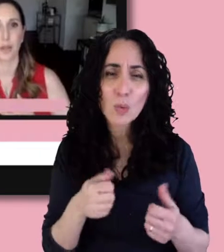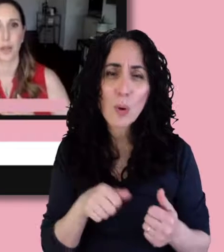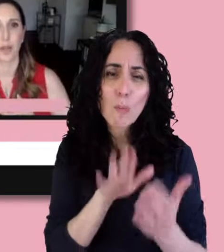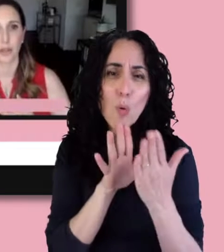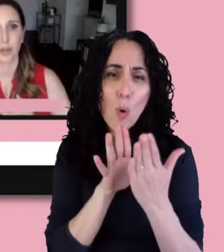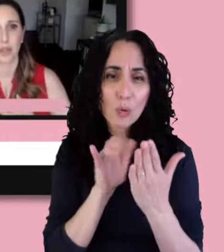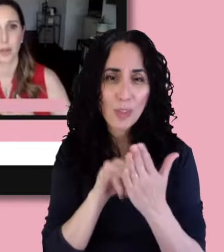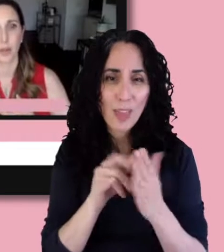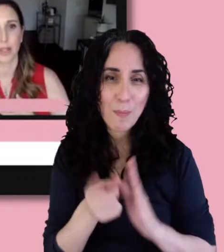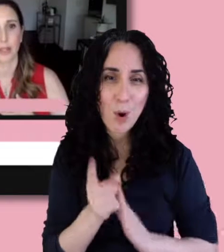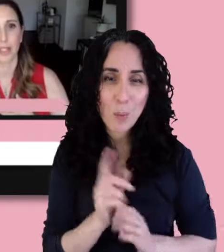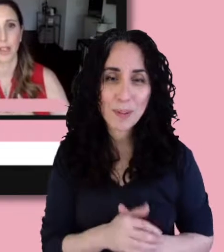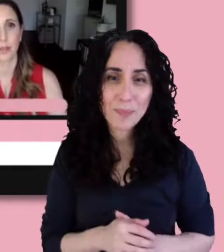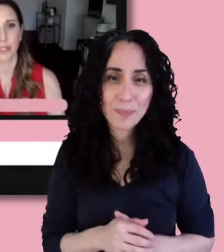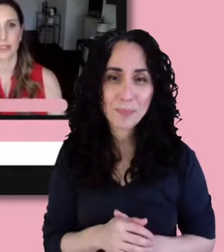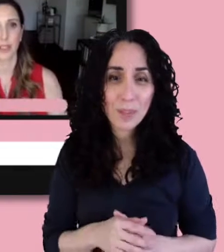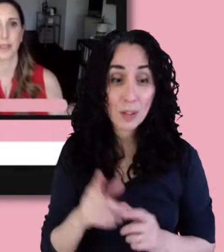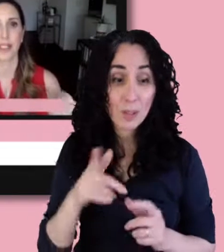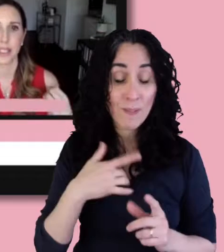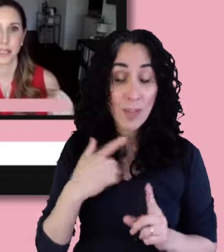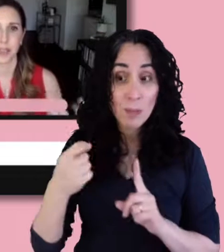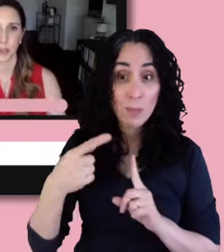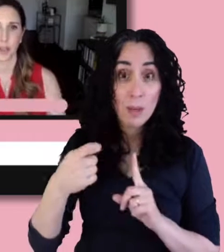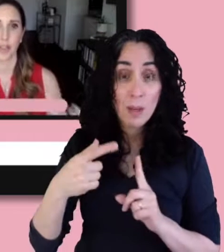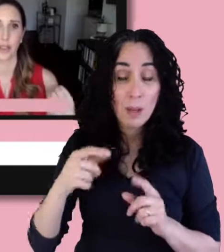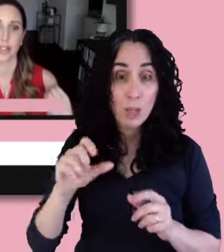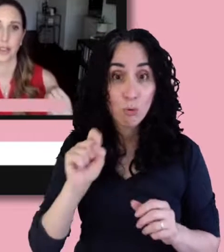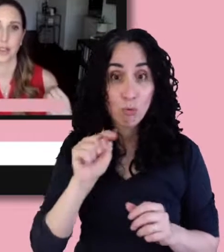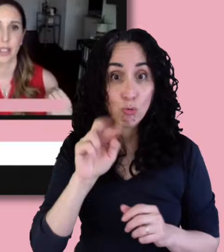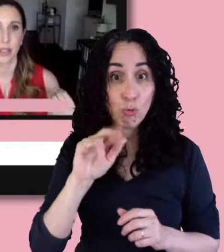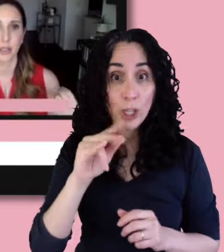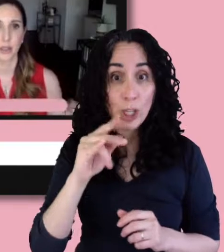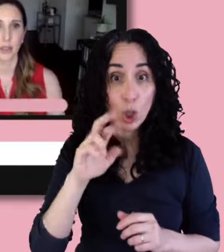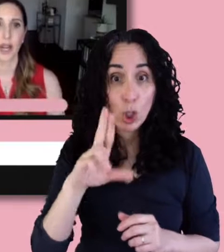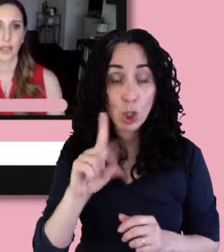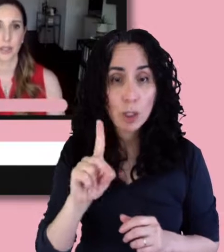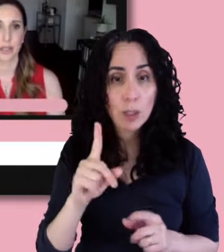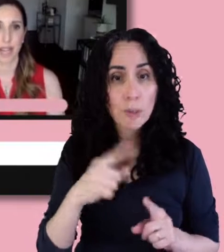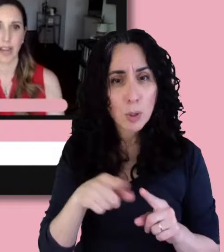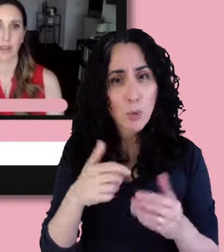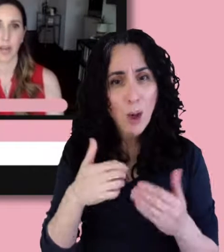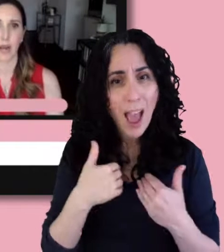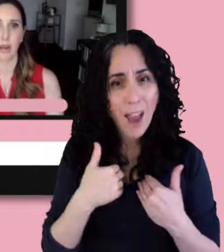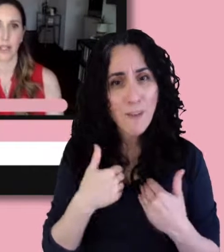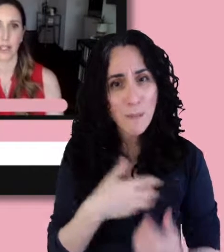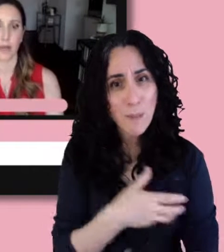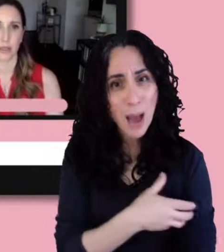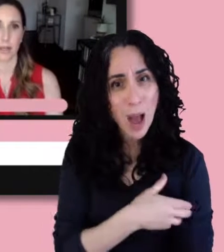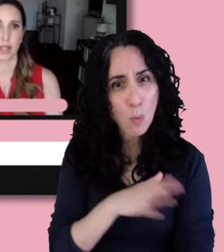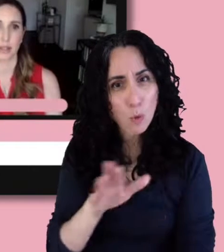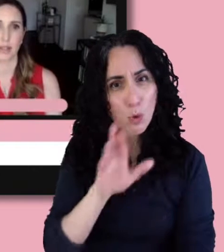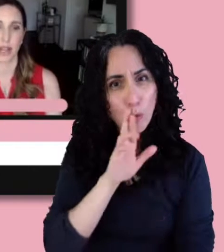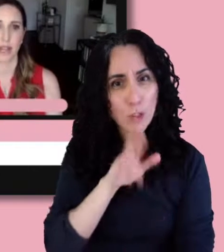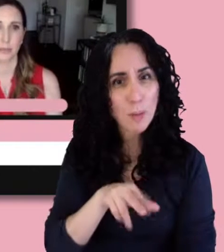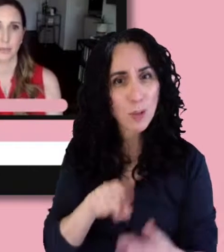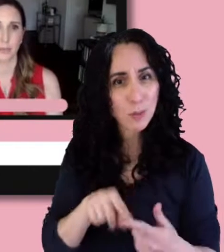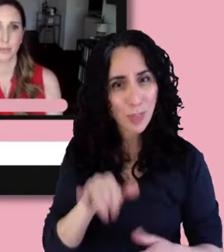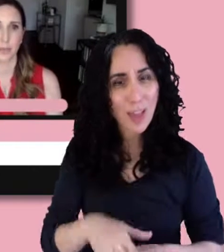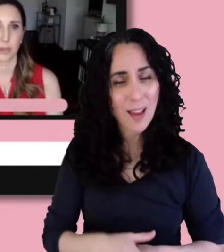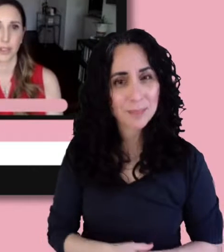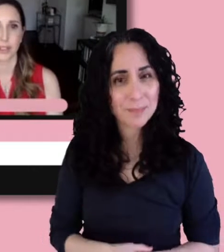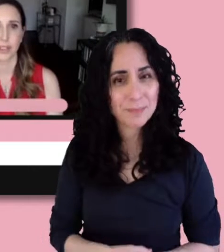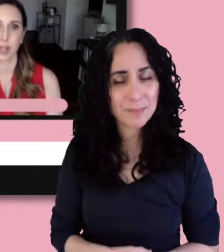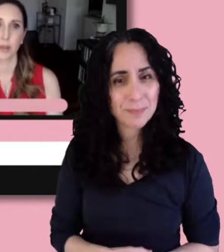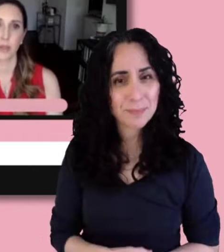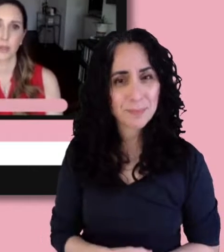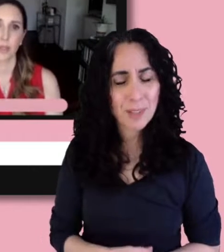to approach this moment, right? You're being stimulated, you're being triggered. You actually have power in your response to that. You